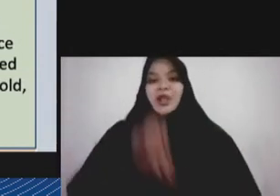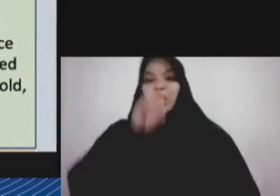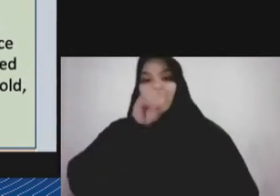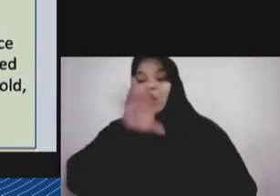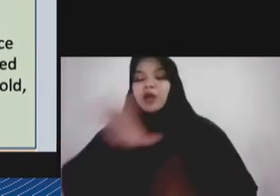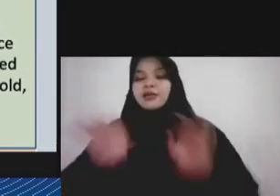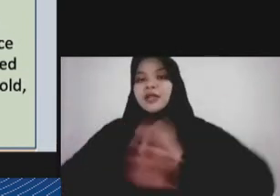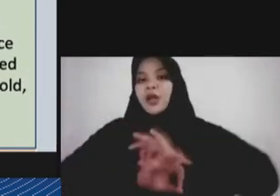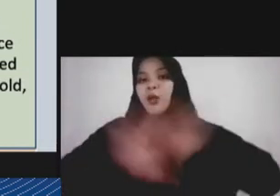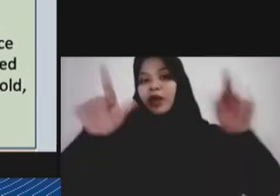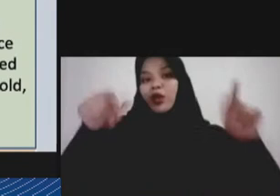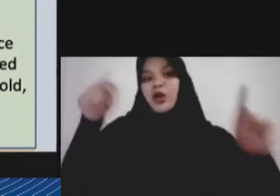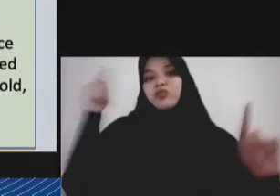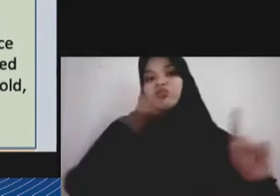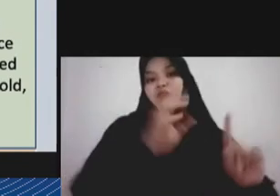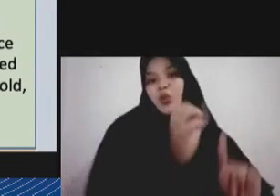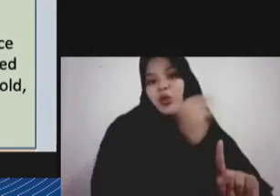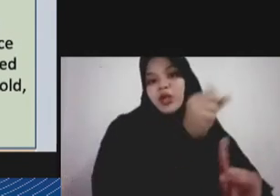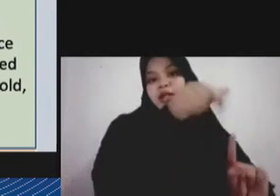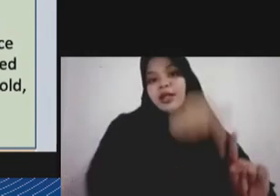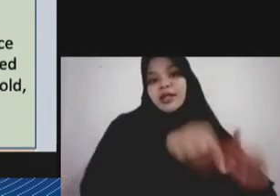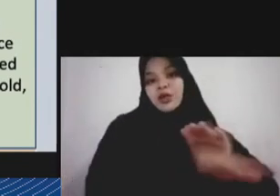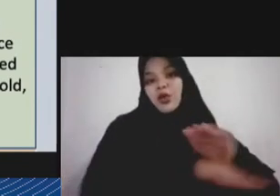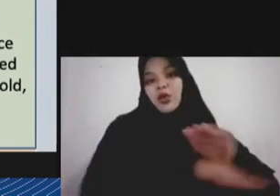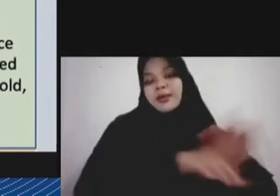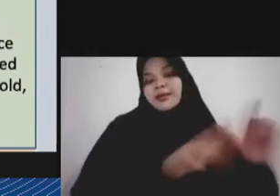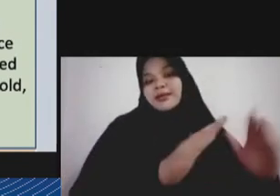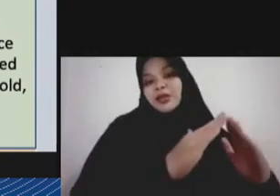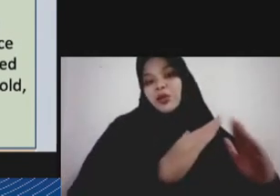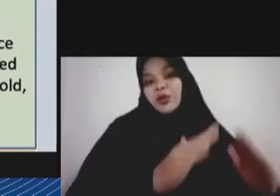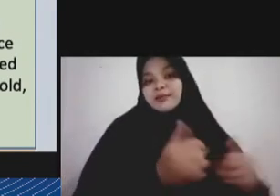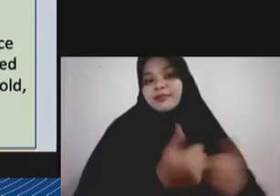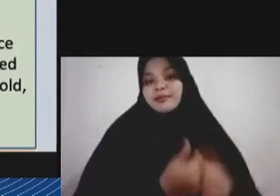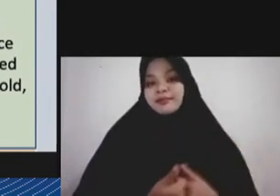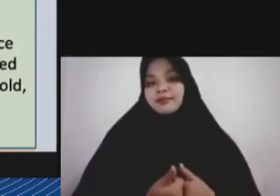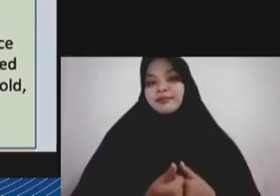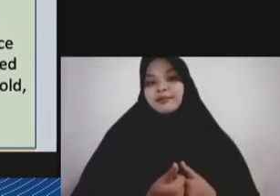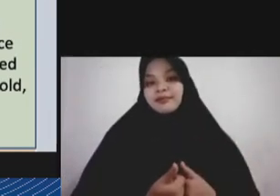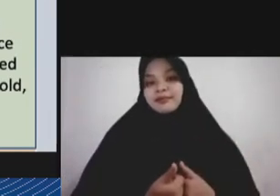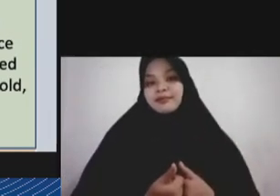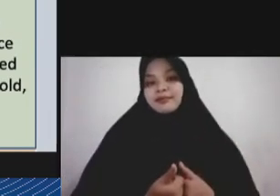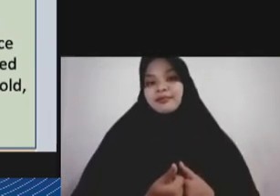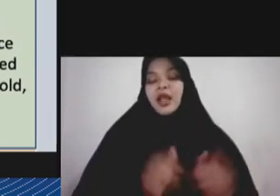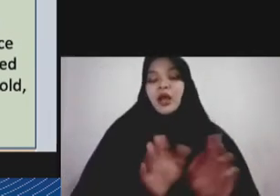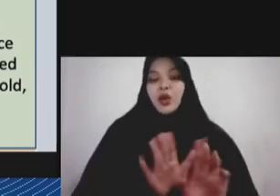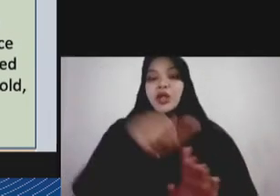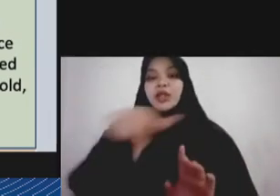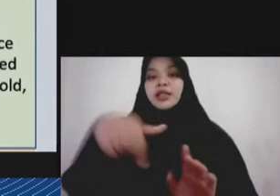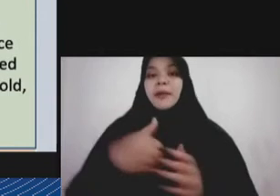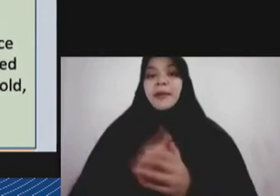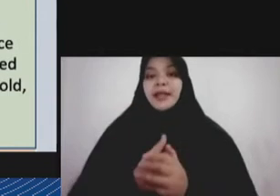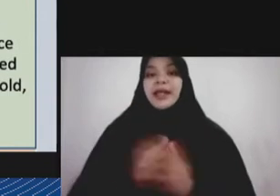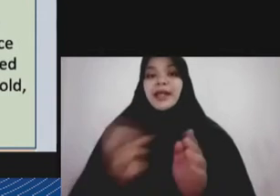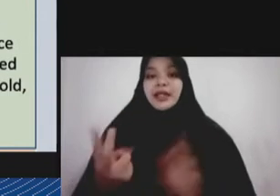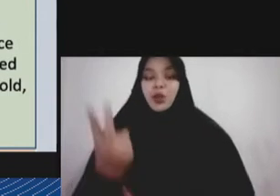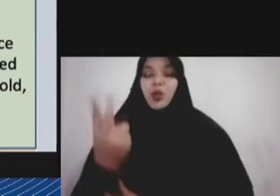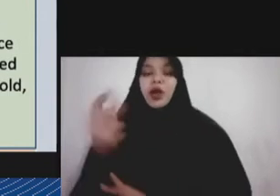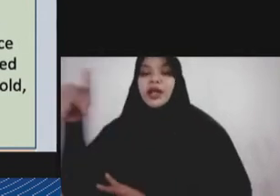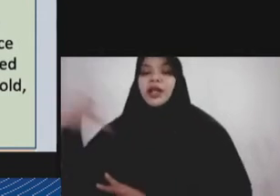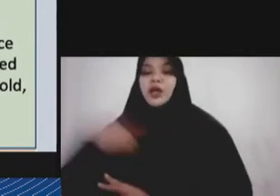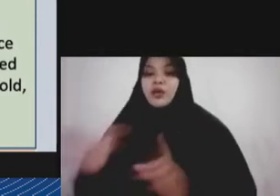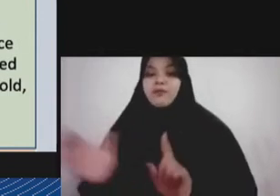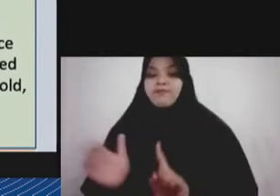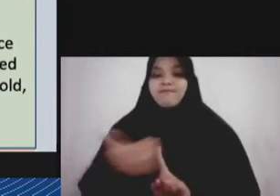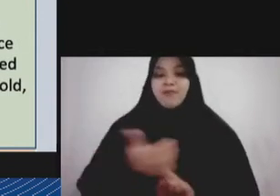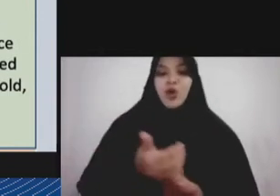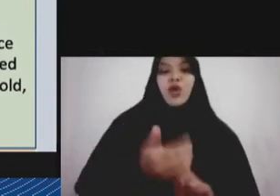goal of eliminating domestic violence is preventing all forms of domestic violence, and the second one to protect victims